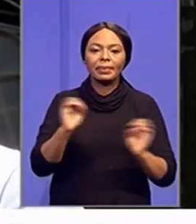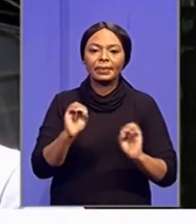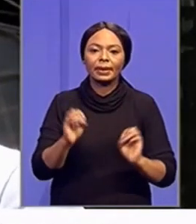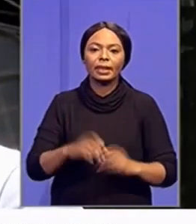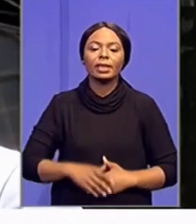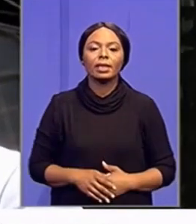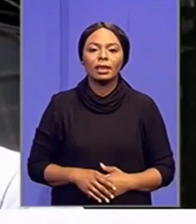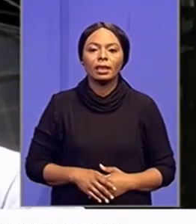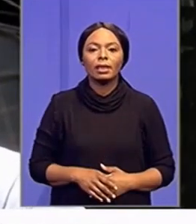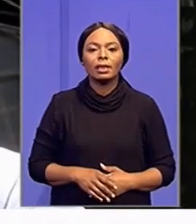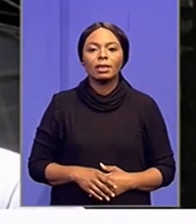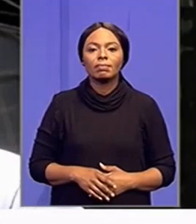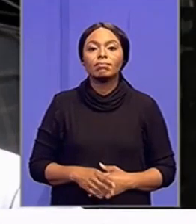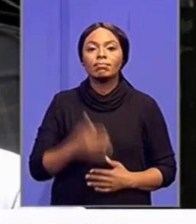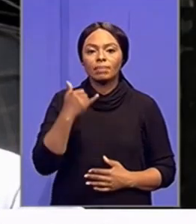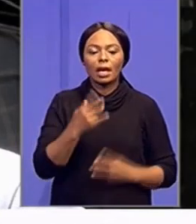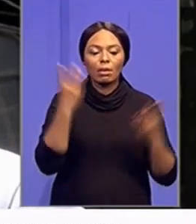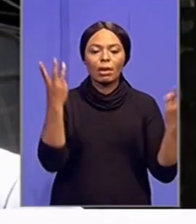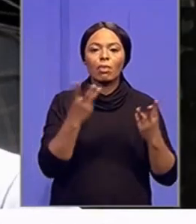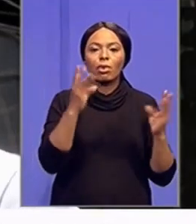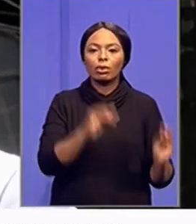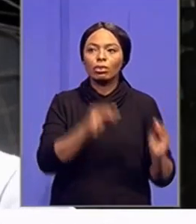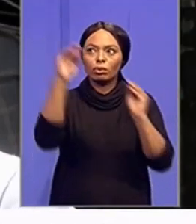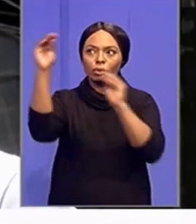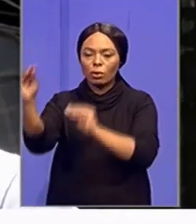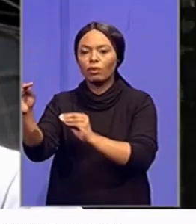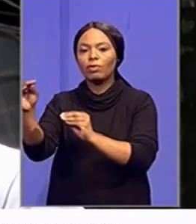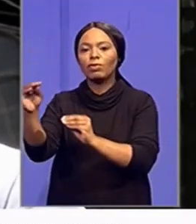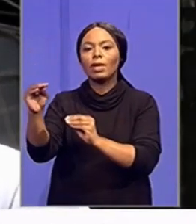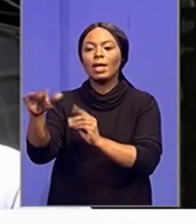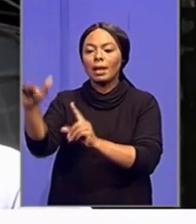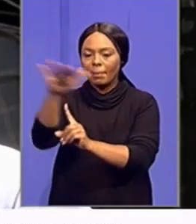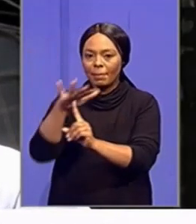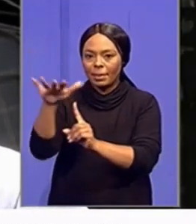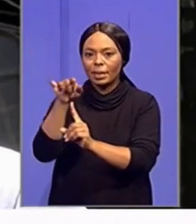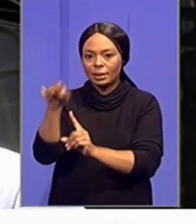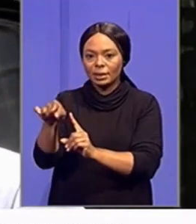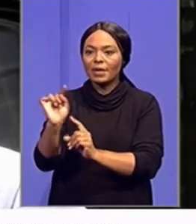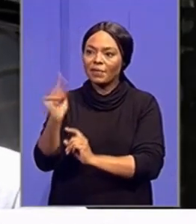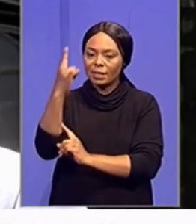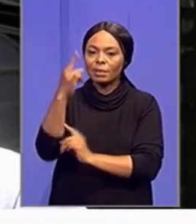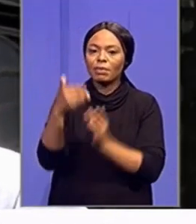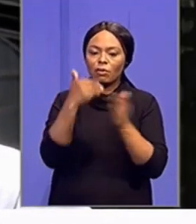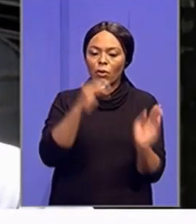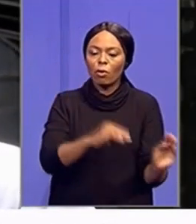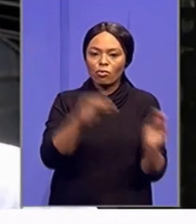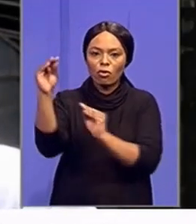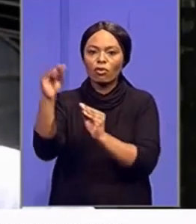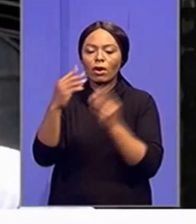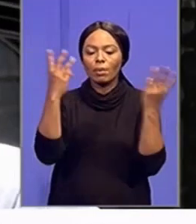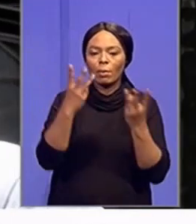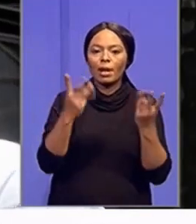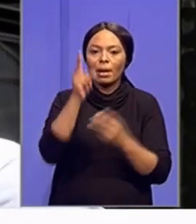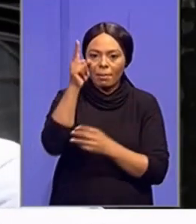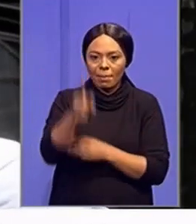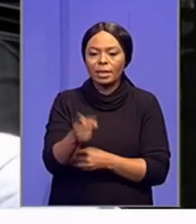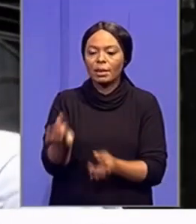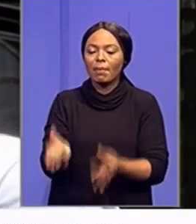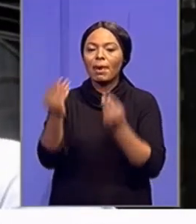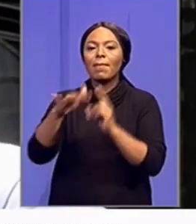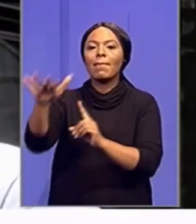that people, they must be moved. They must find an alternative. That number one, before they can even come with the solution of